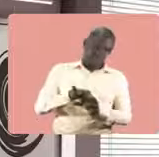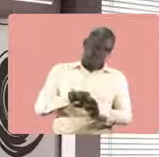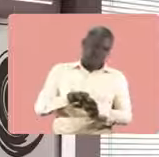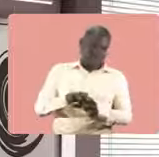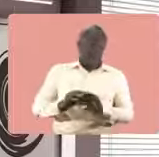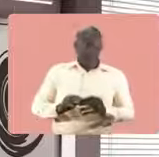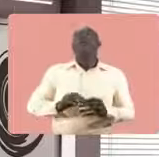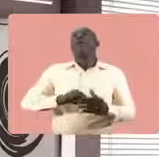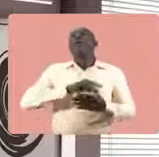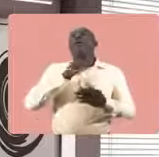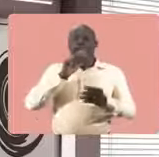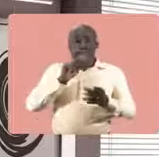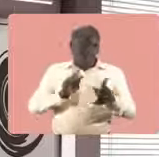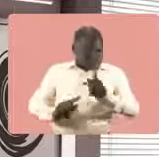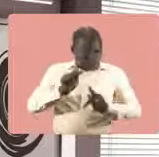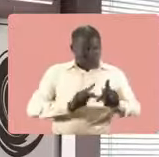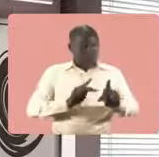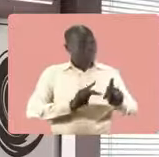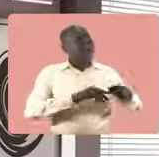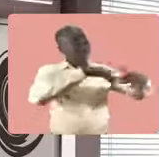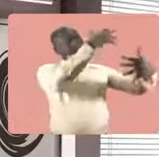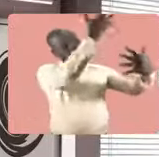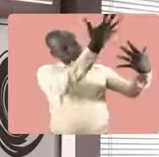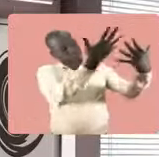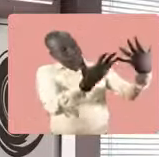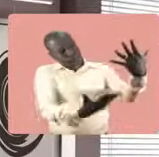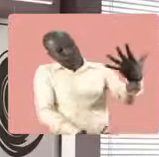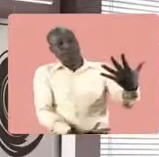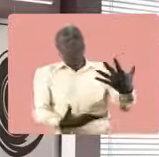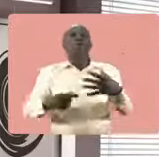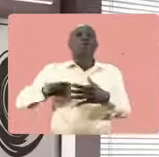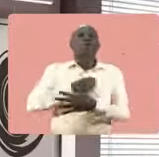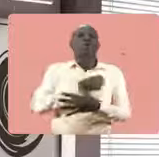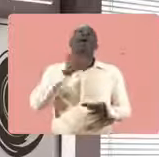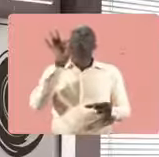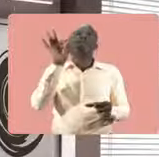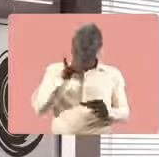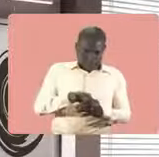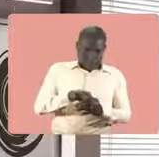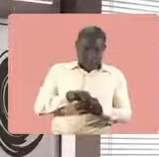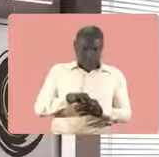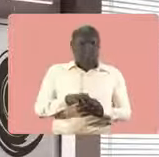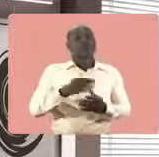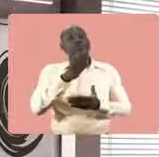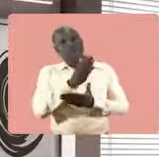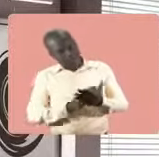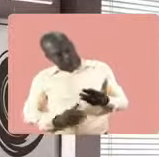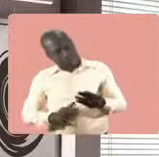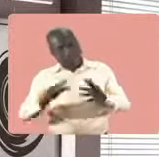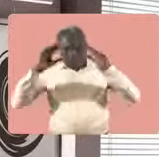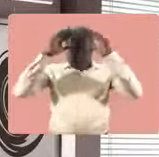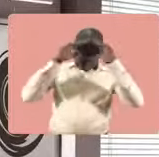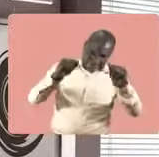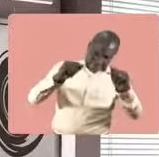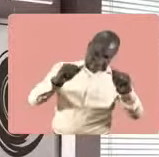Abano, I a betu ano, and crophobi, a gina hose. Yan twa ba ma omo se omo peso omo ko emrahye bedwam